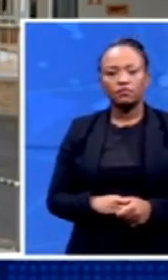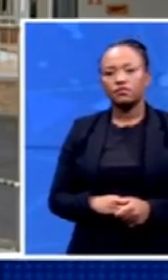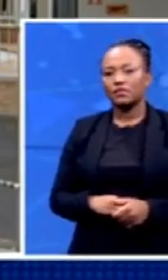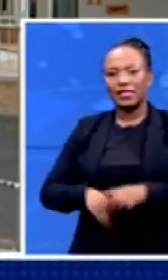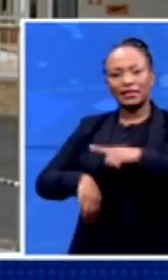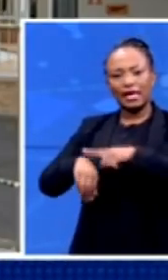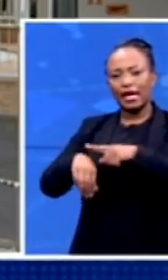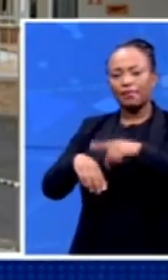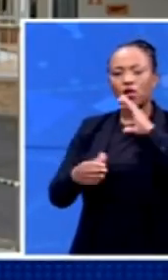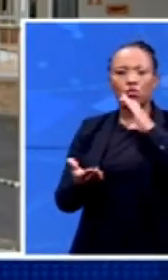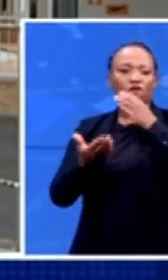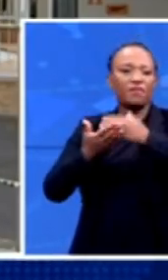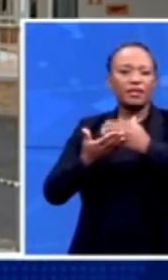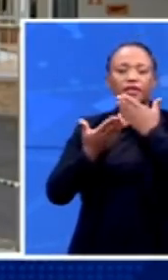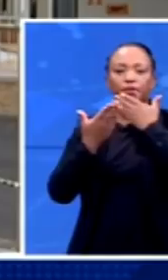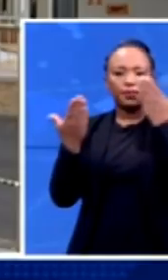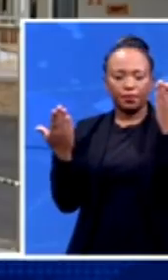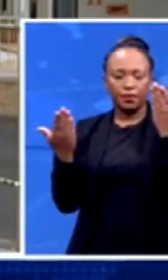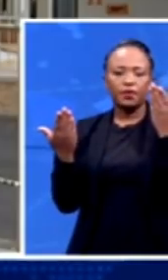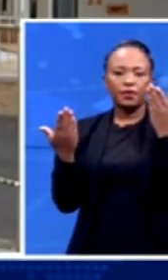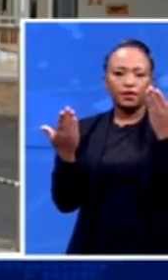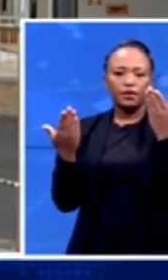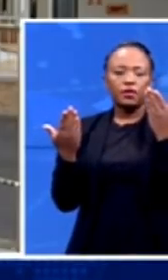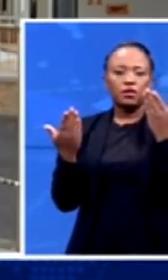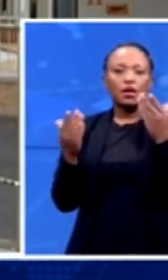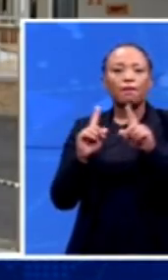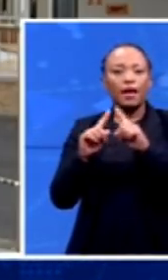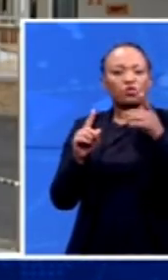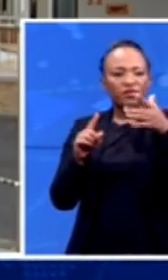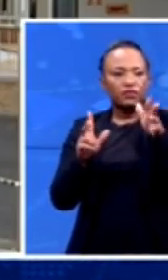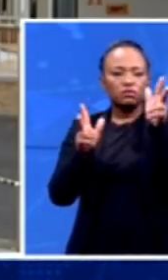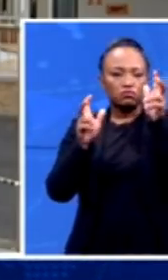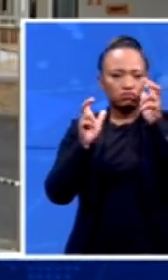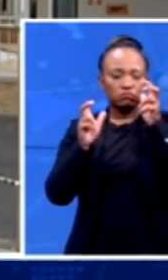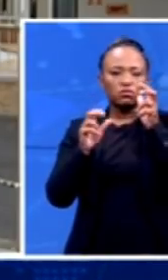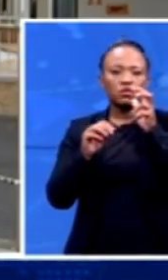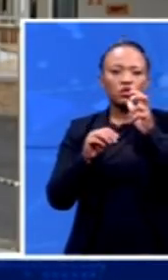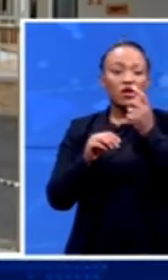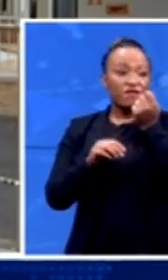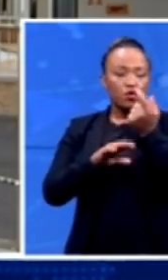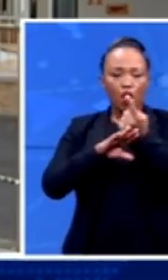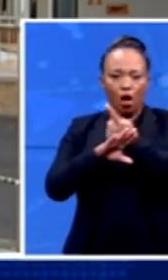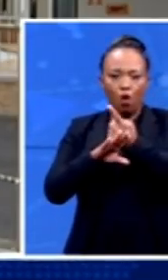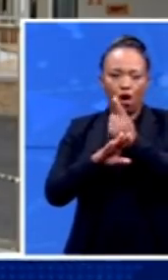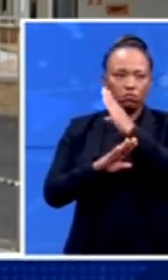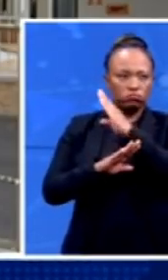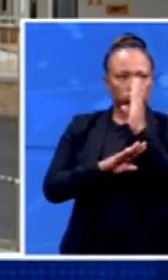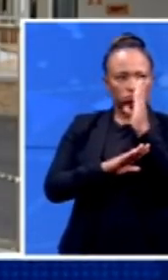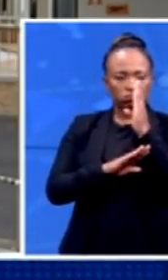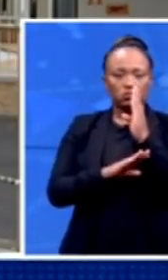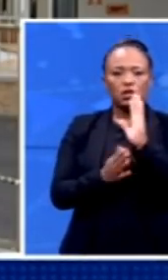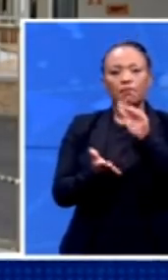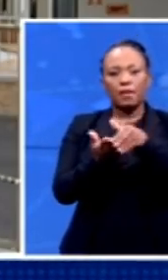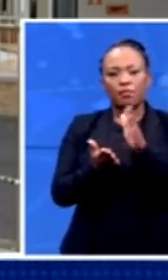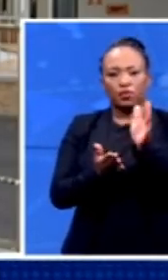coming through, but we do understand it's within the next few hours. So I imagine we will be coming back to you any